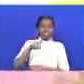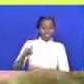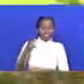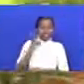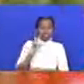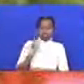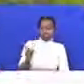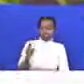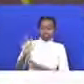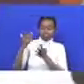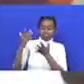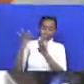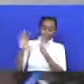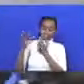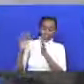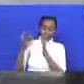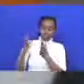come.